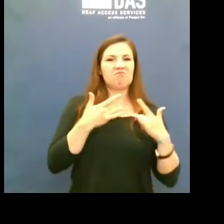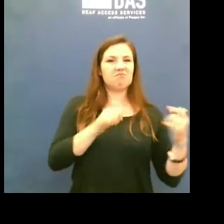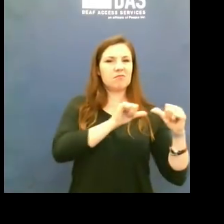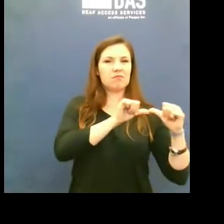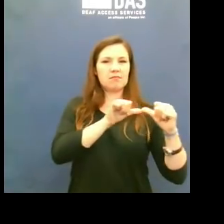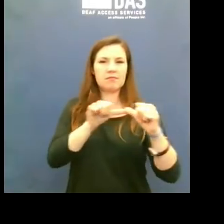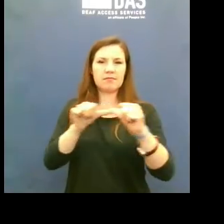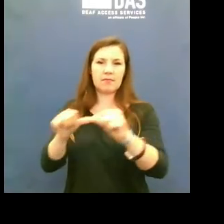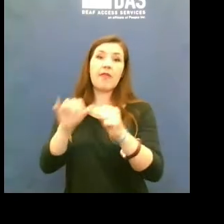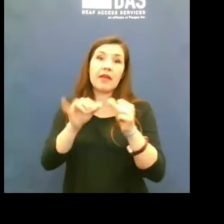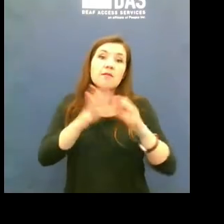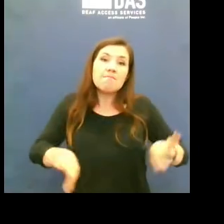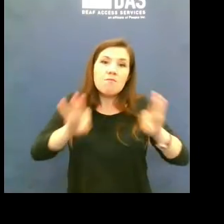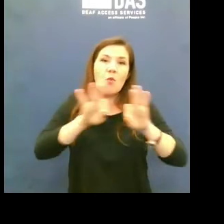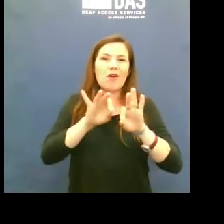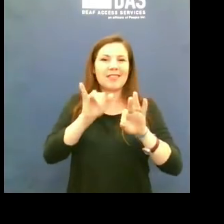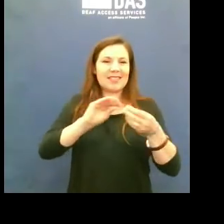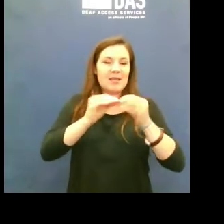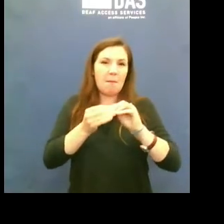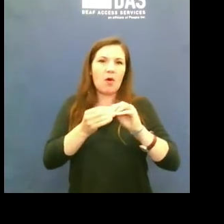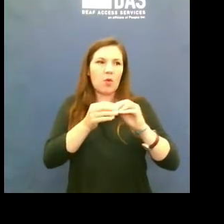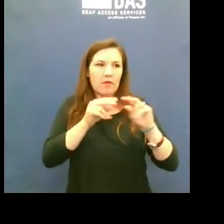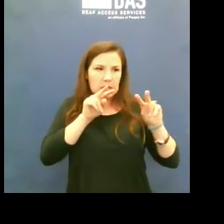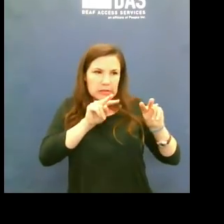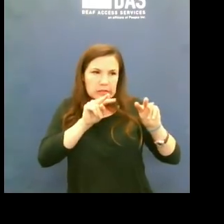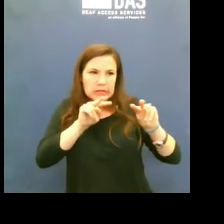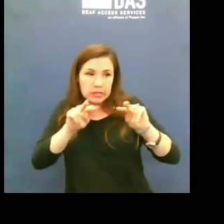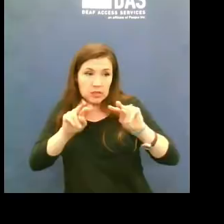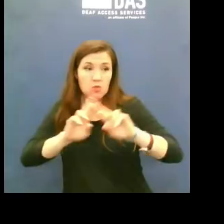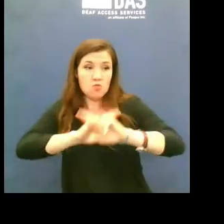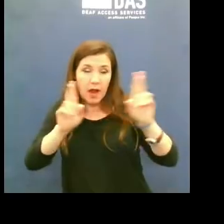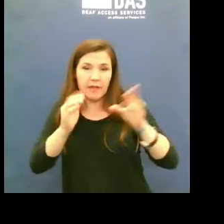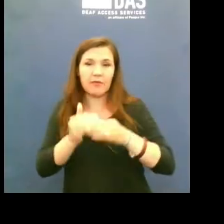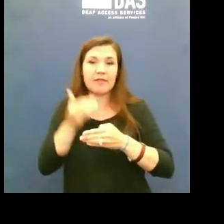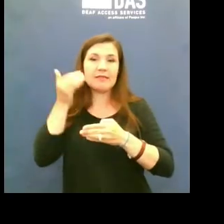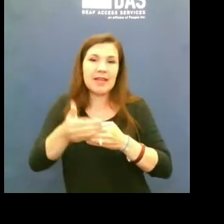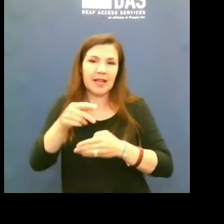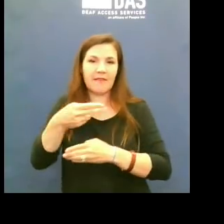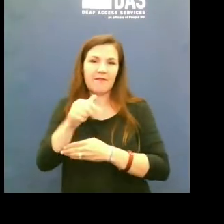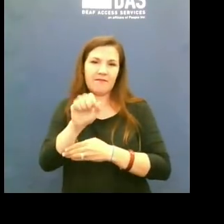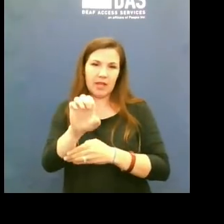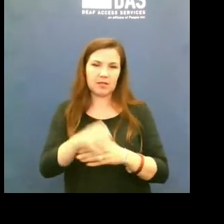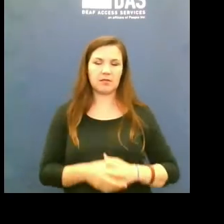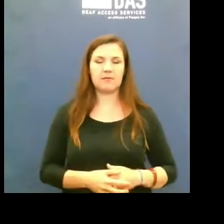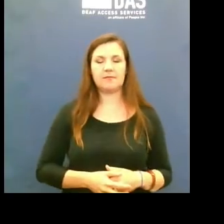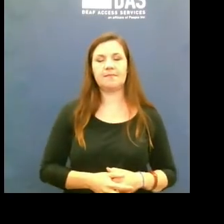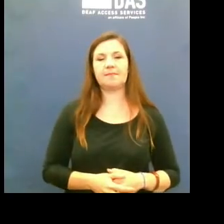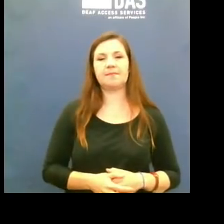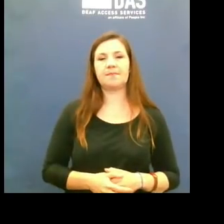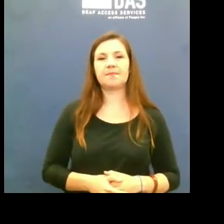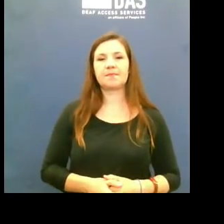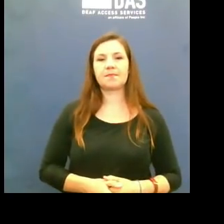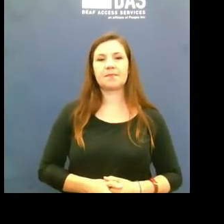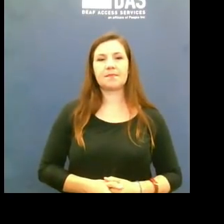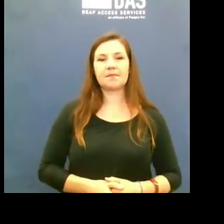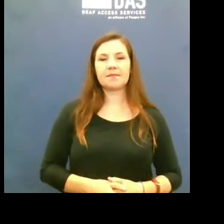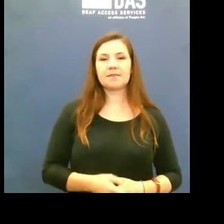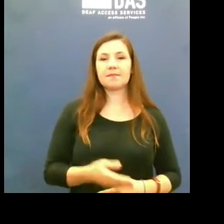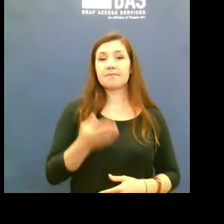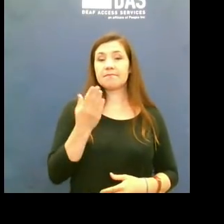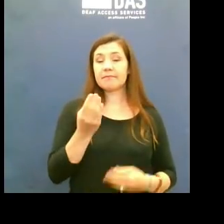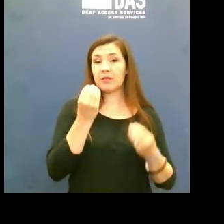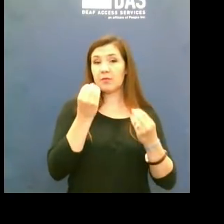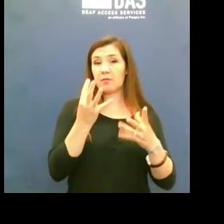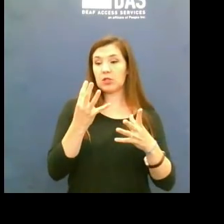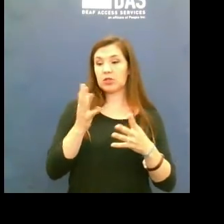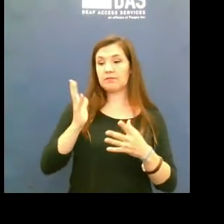that's one of the important metrics that ensures whether we move into the next phase. This is the hospitalization data dating back to